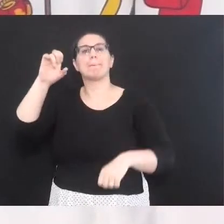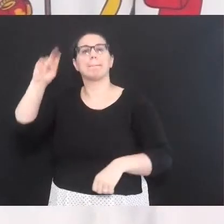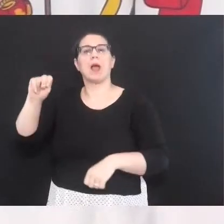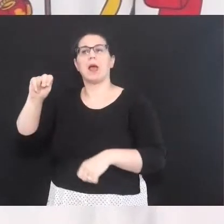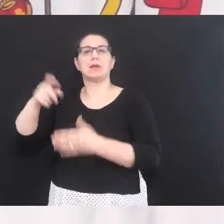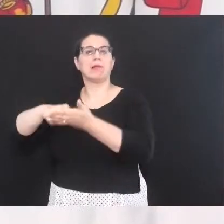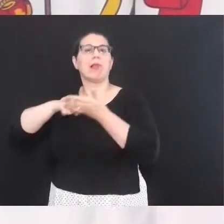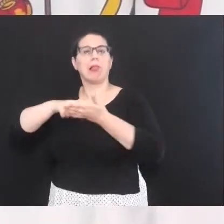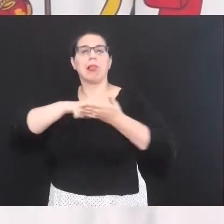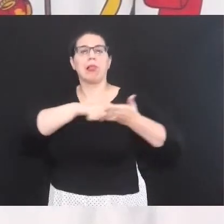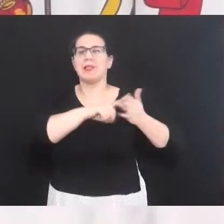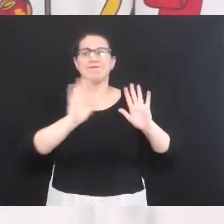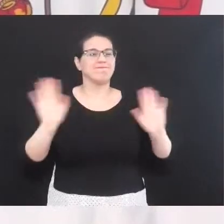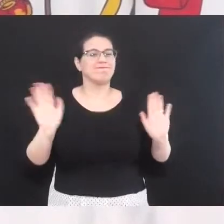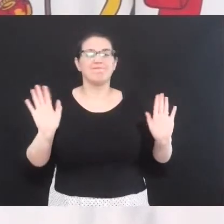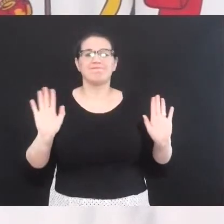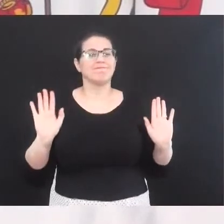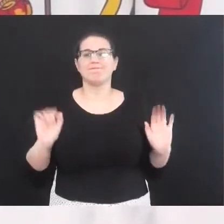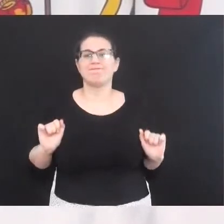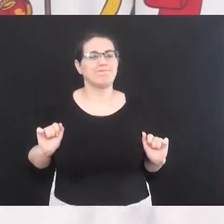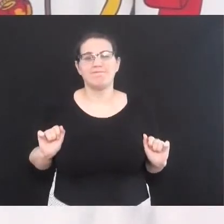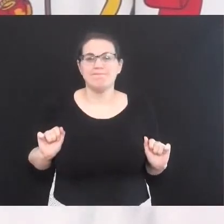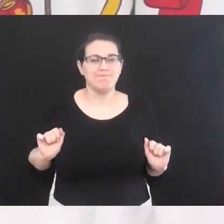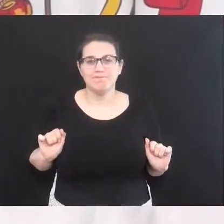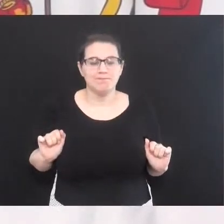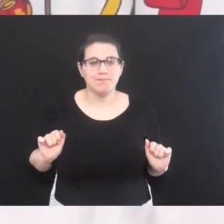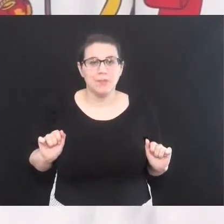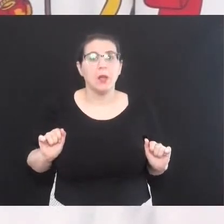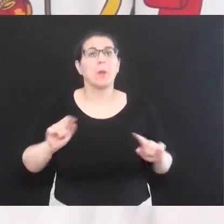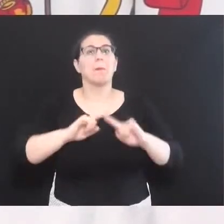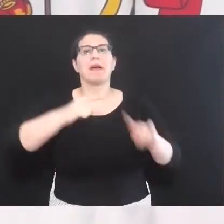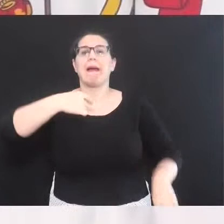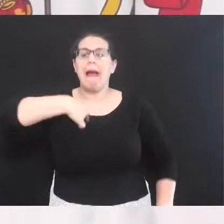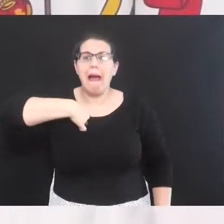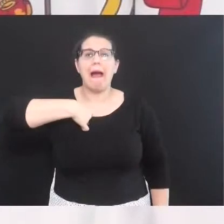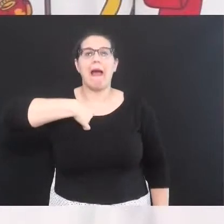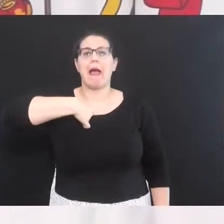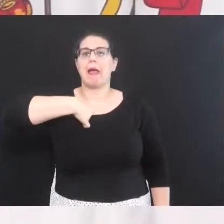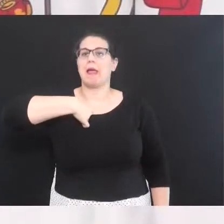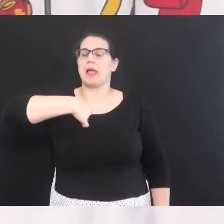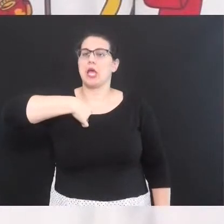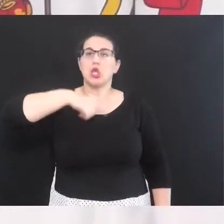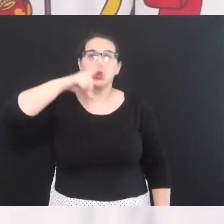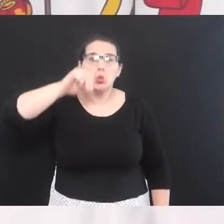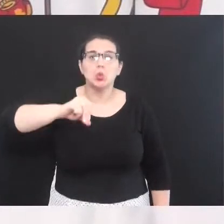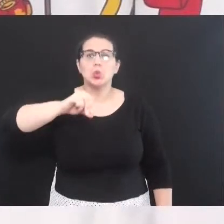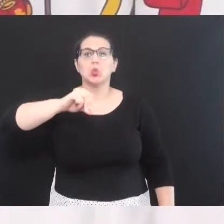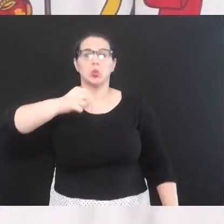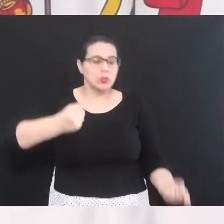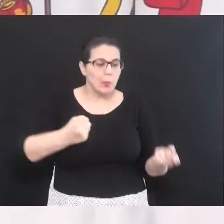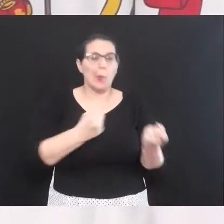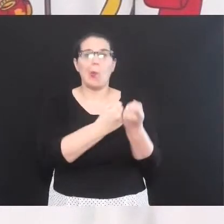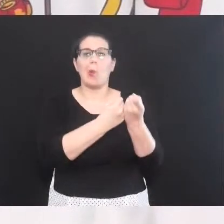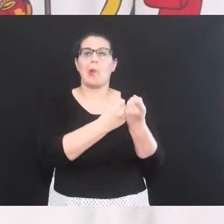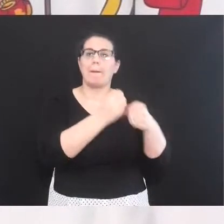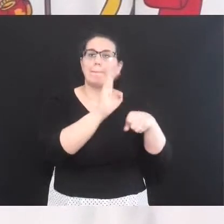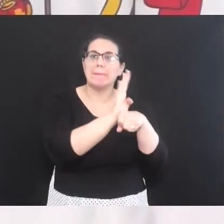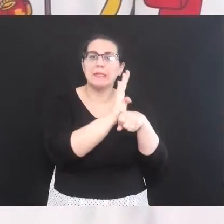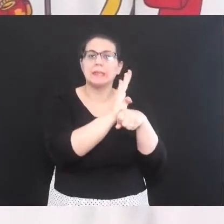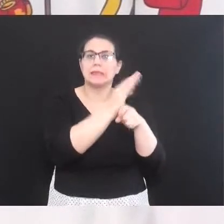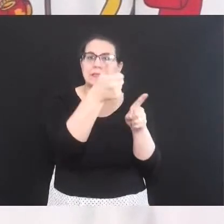as mandates across this country or proposing such a thing. I am absolutely in favor of our businesses, private